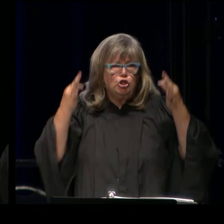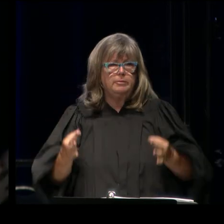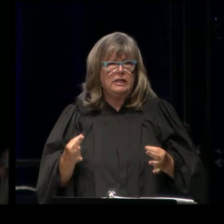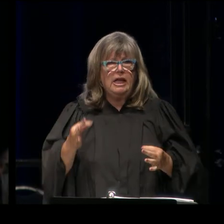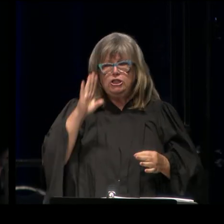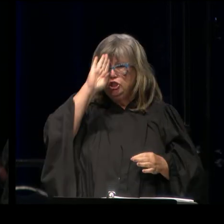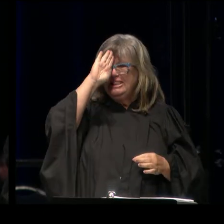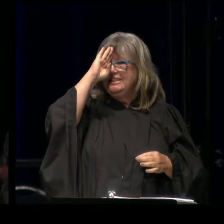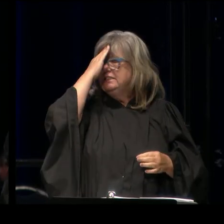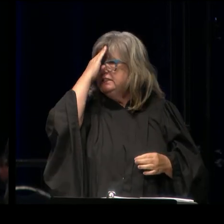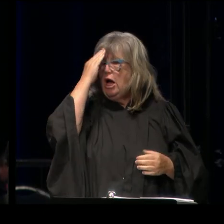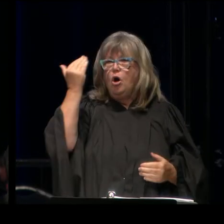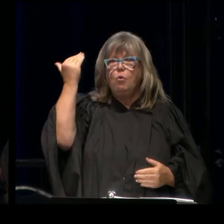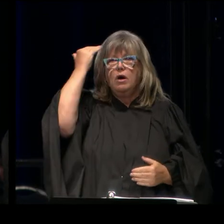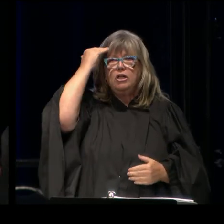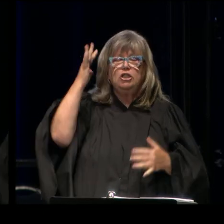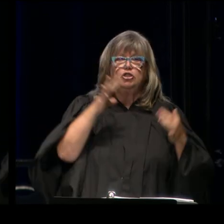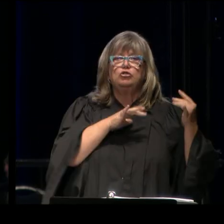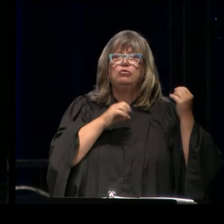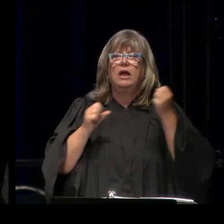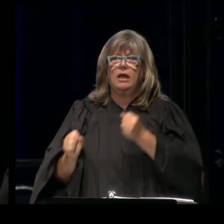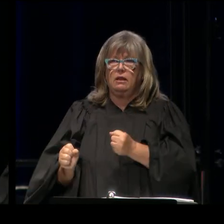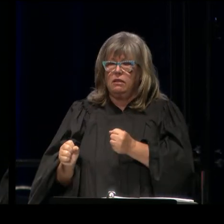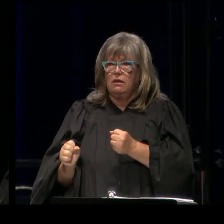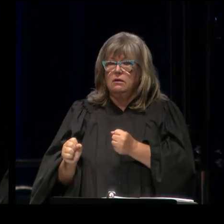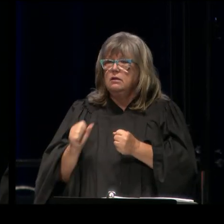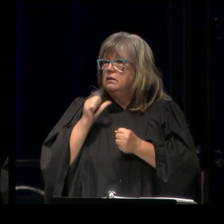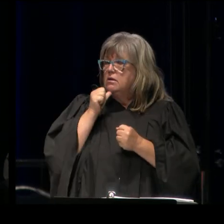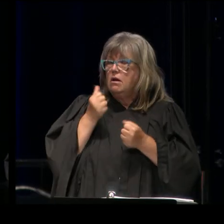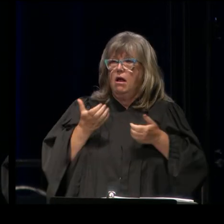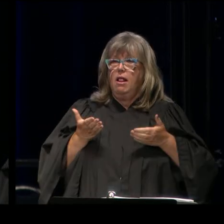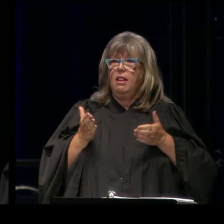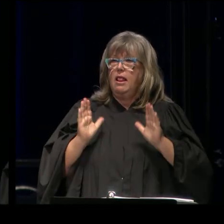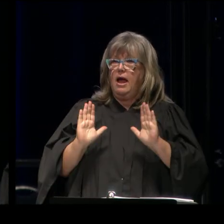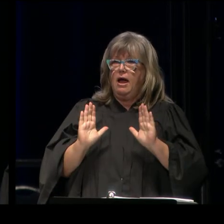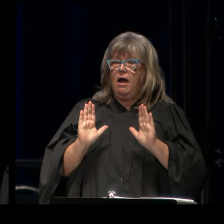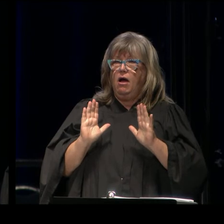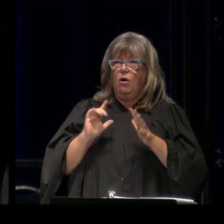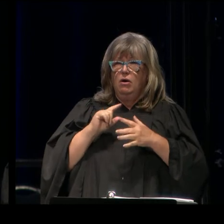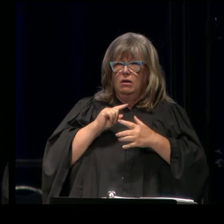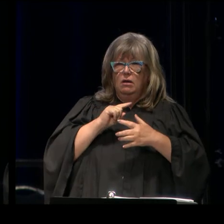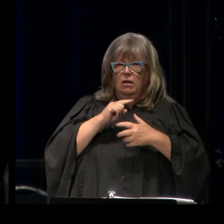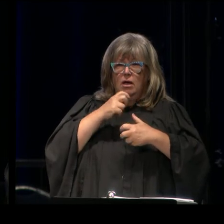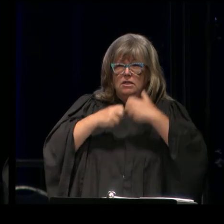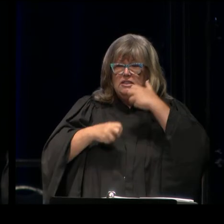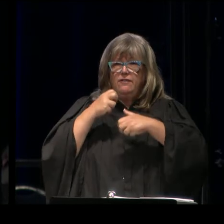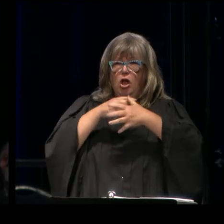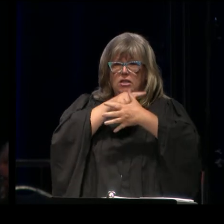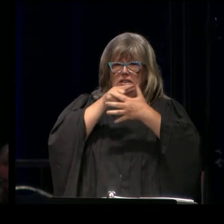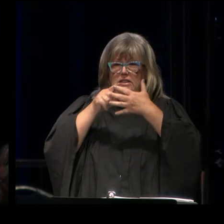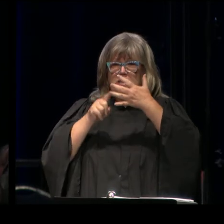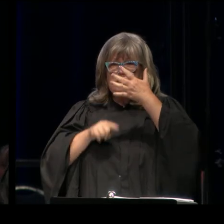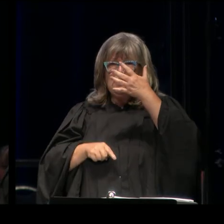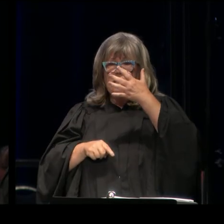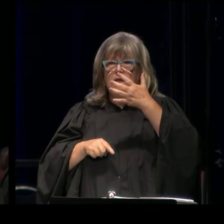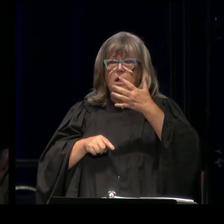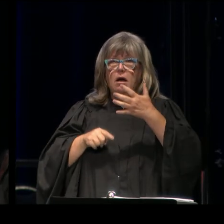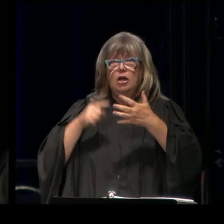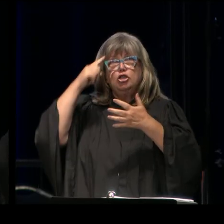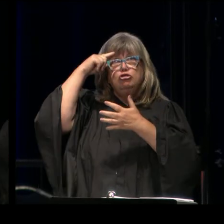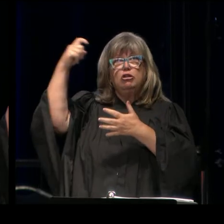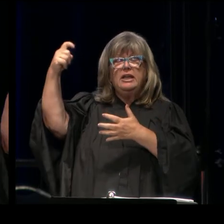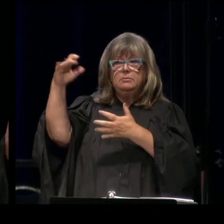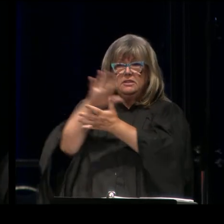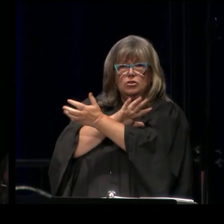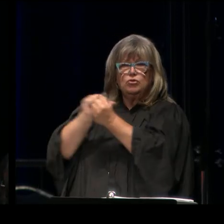my strength, and did not allow all of the difficulties to kill my dreams.